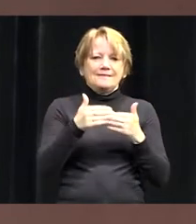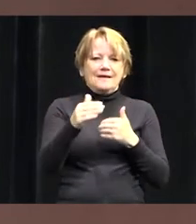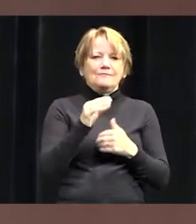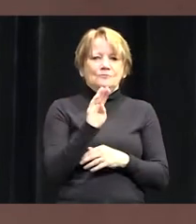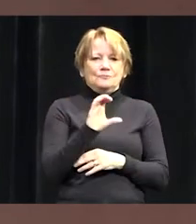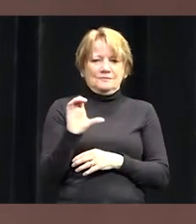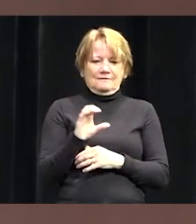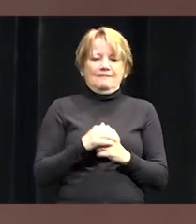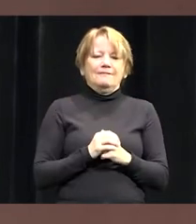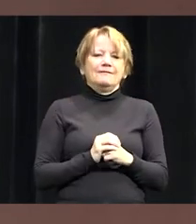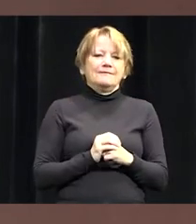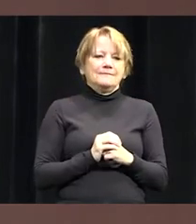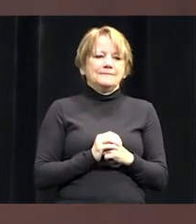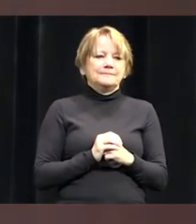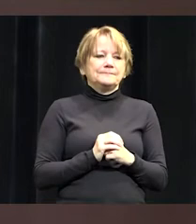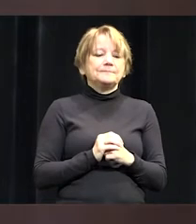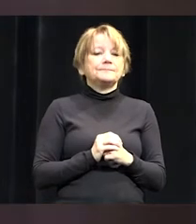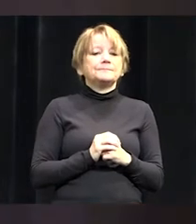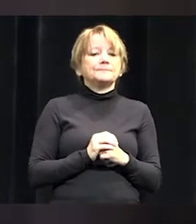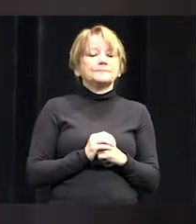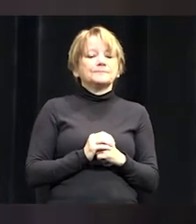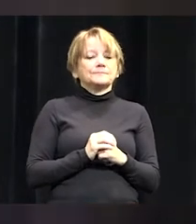things after bristol